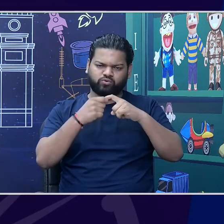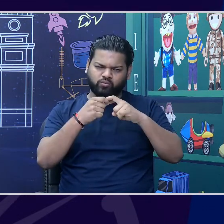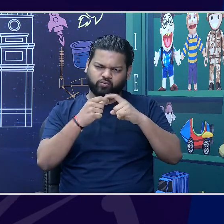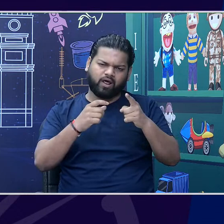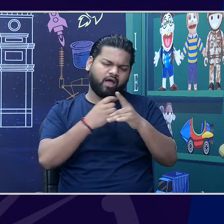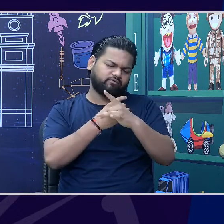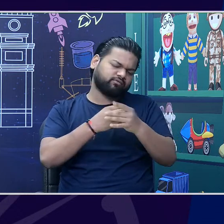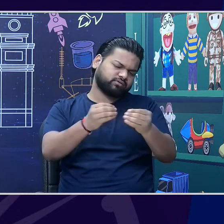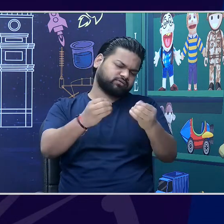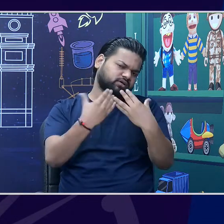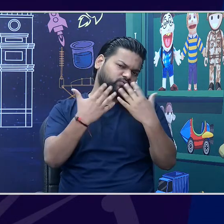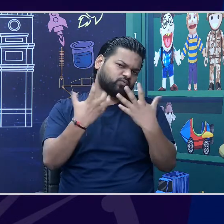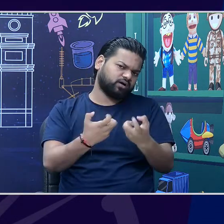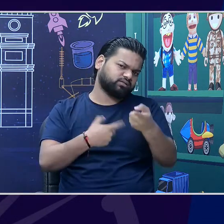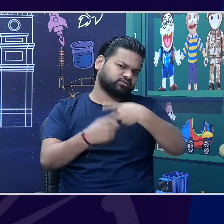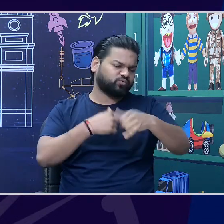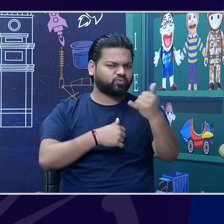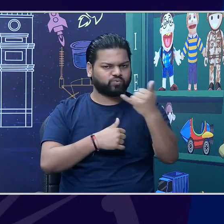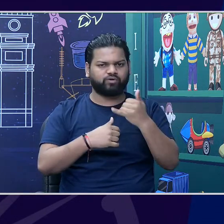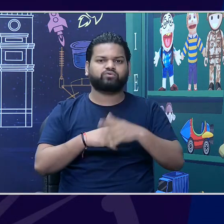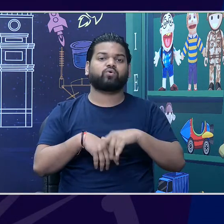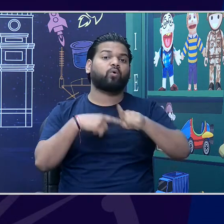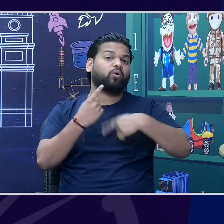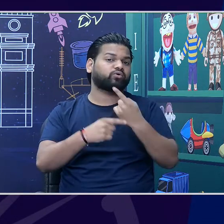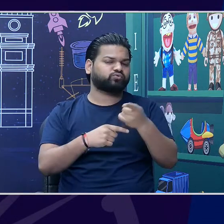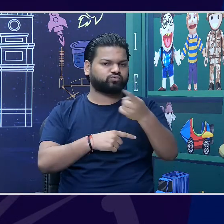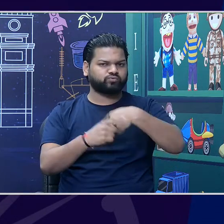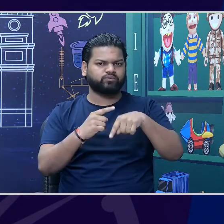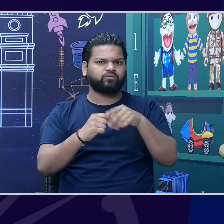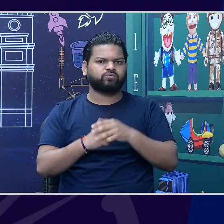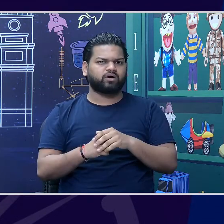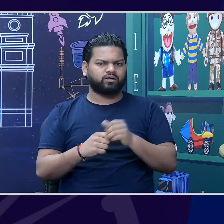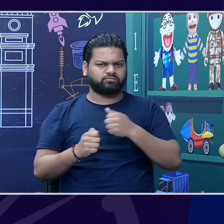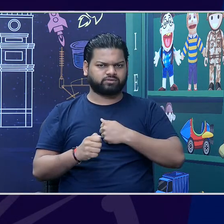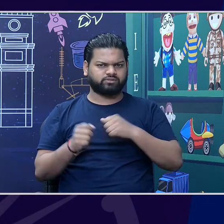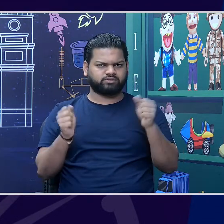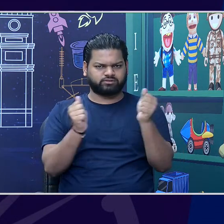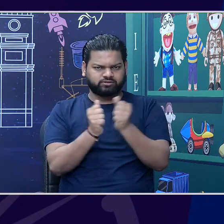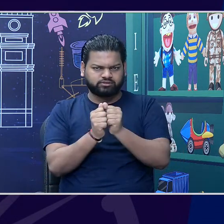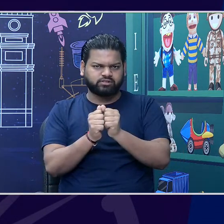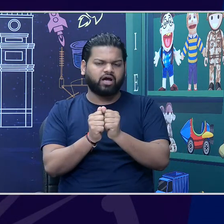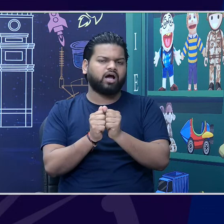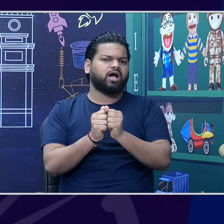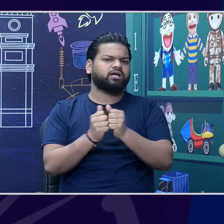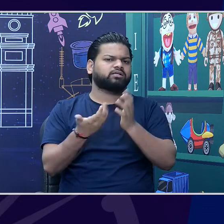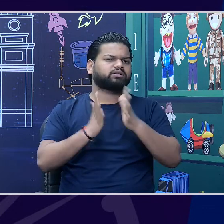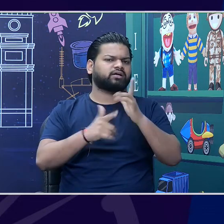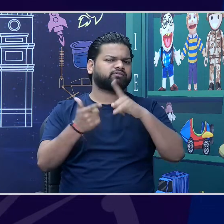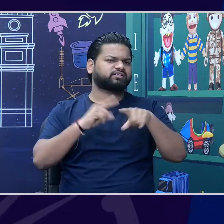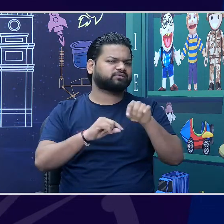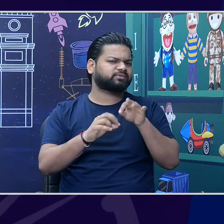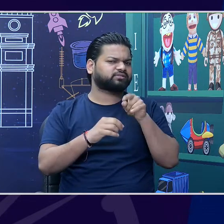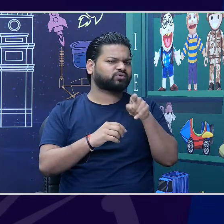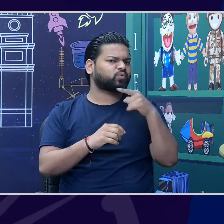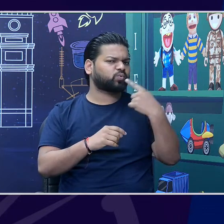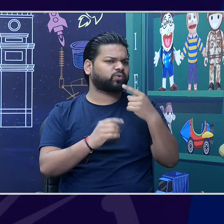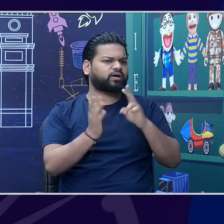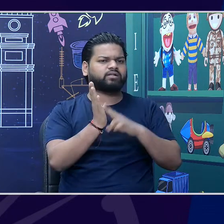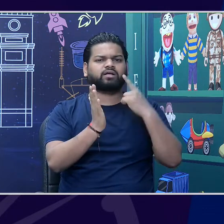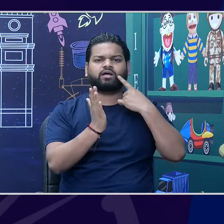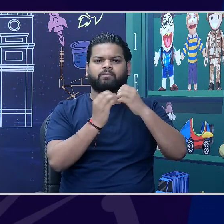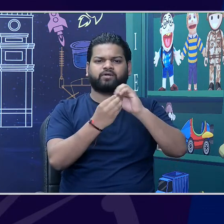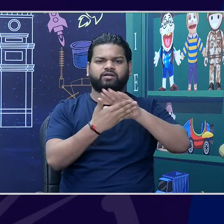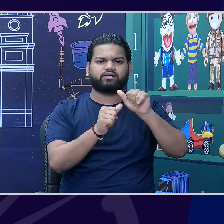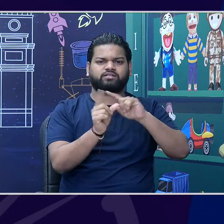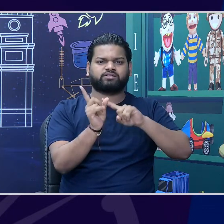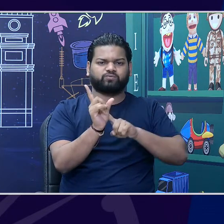us. You can watch on the screen that Nirbhay is with me. Nirbhay,